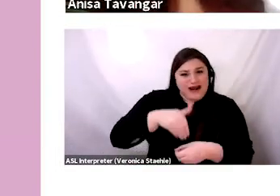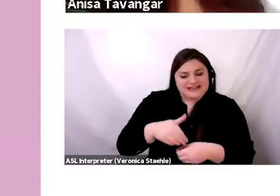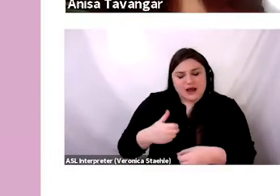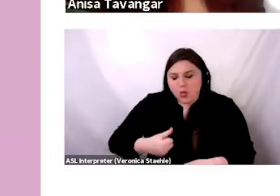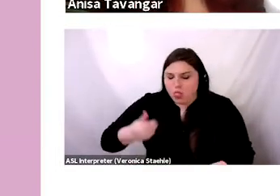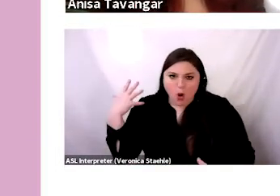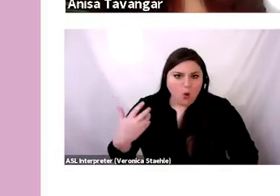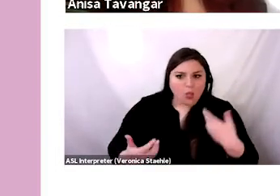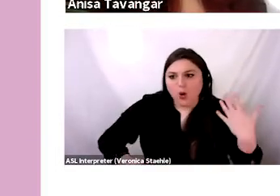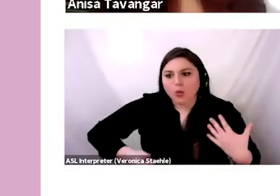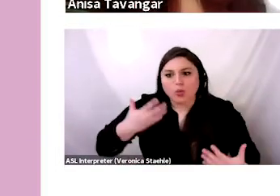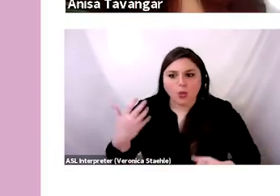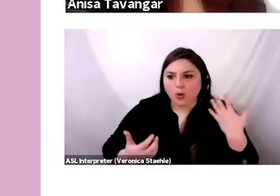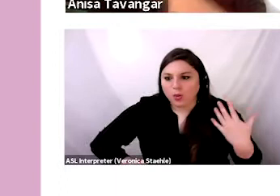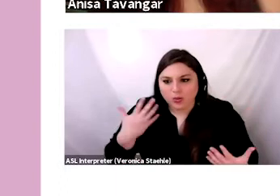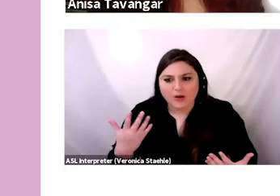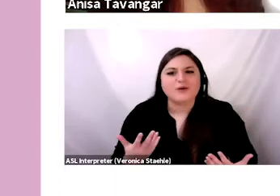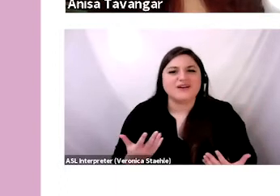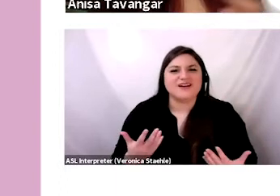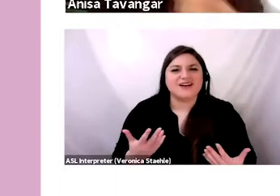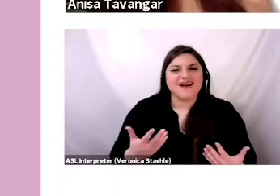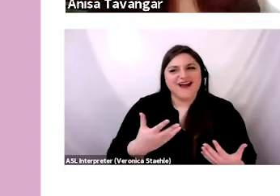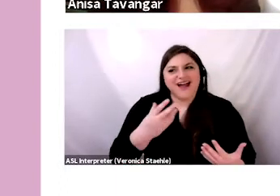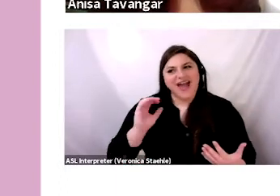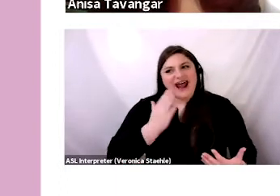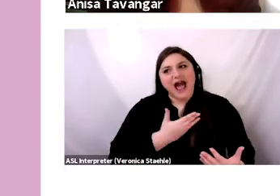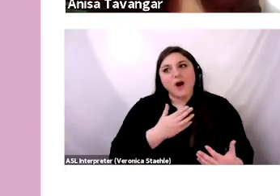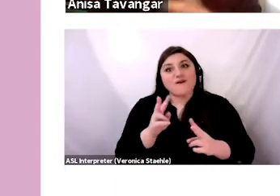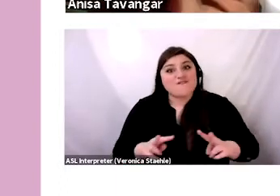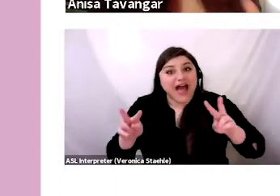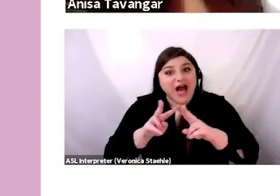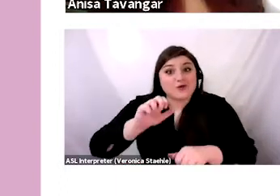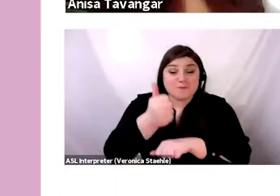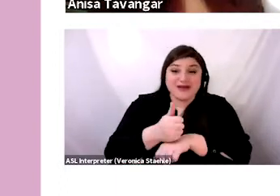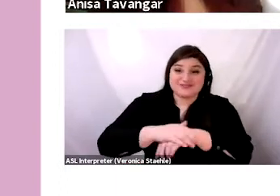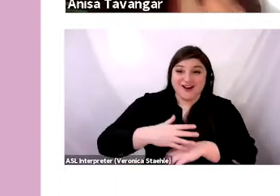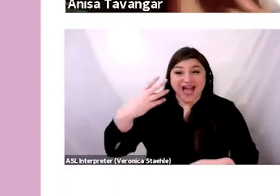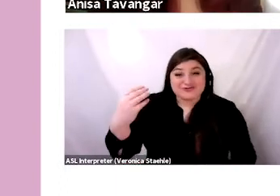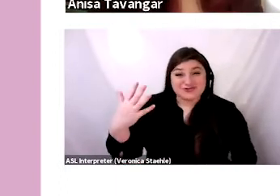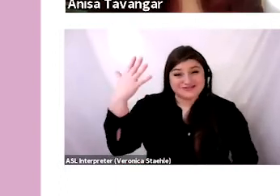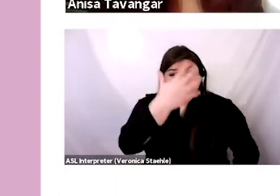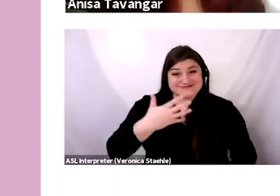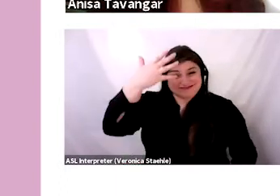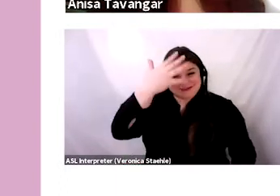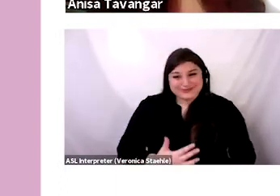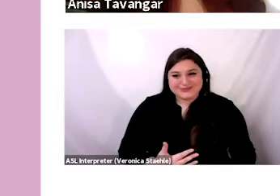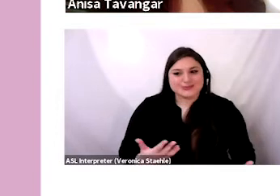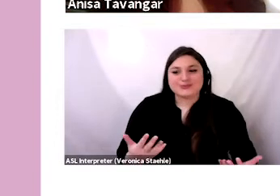to what you see around you, and weigh your value based on that, because that value is so fleeting.